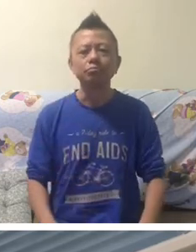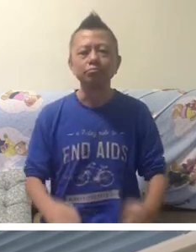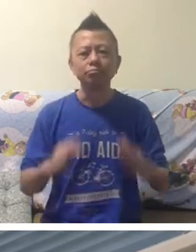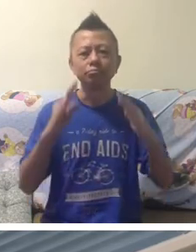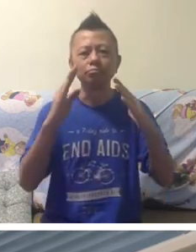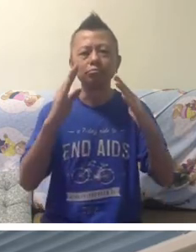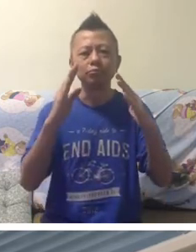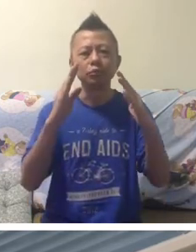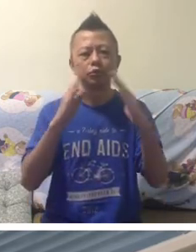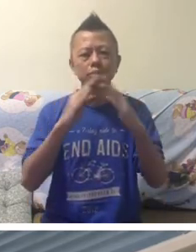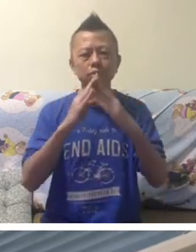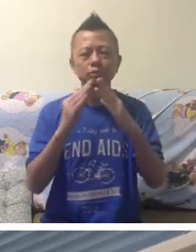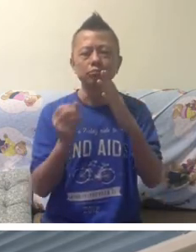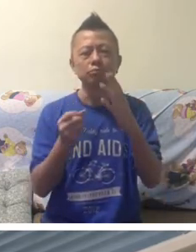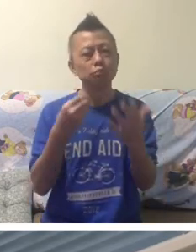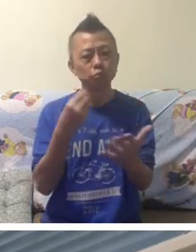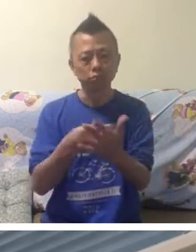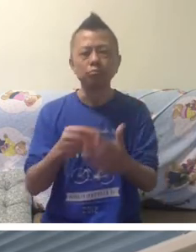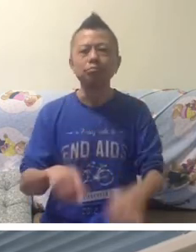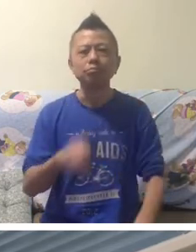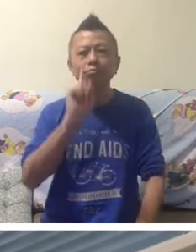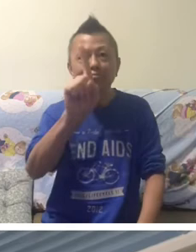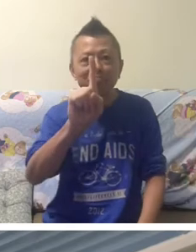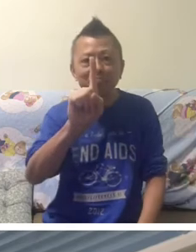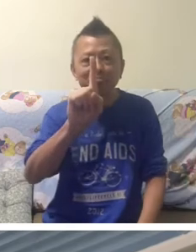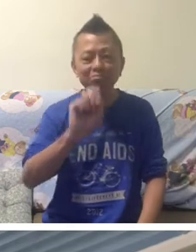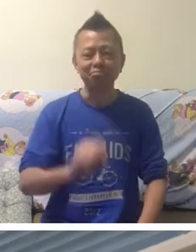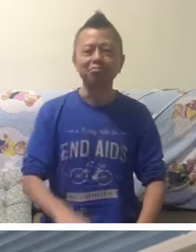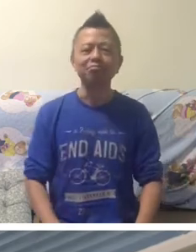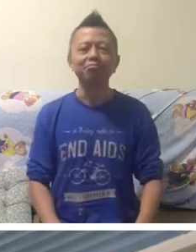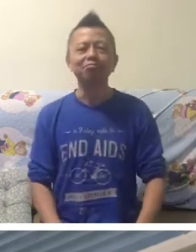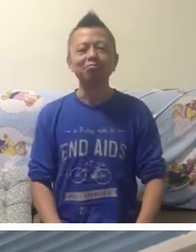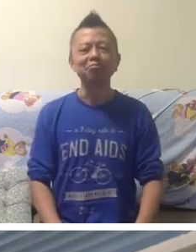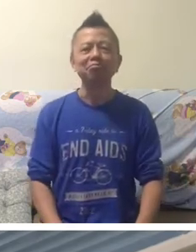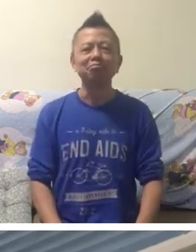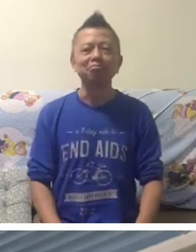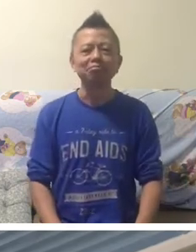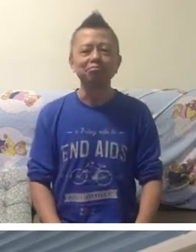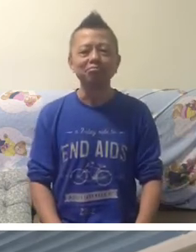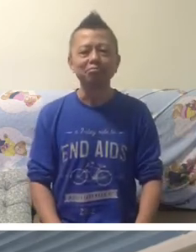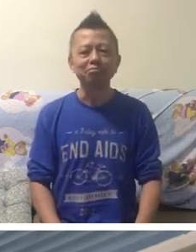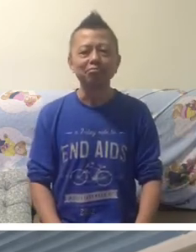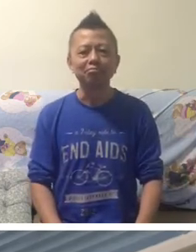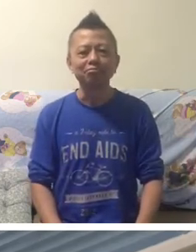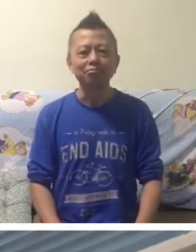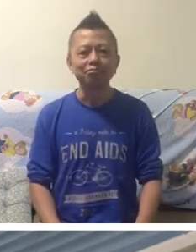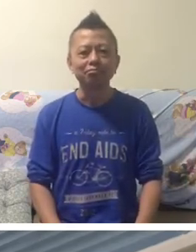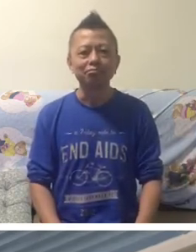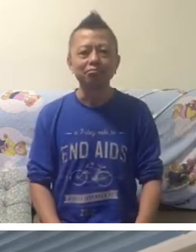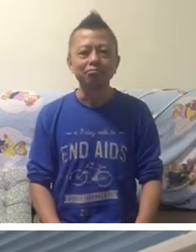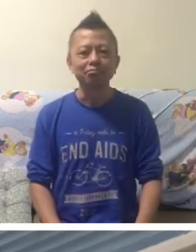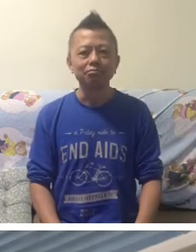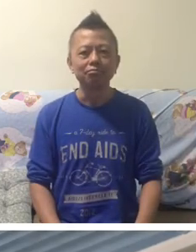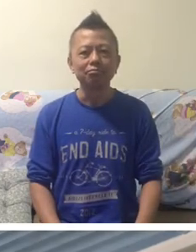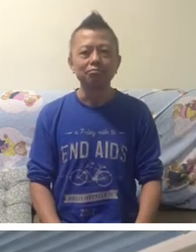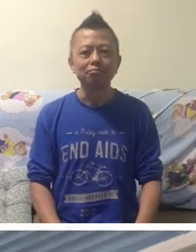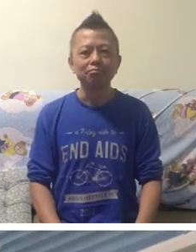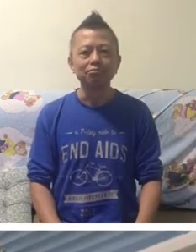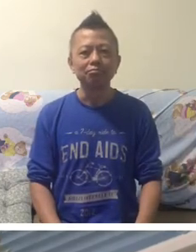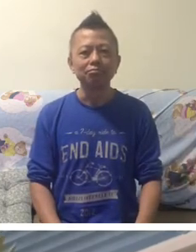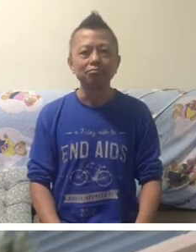family's household only decorations for the Chinese New Year.